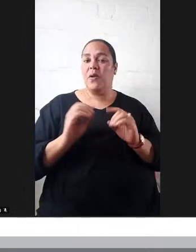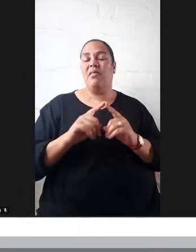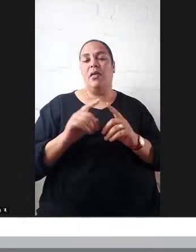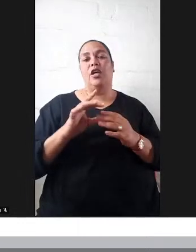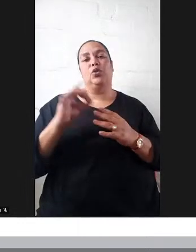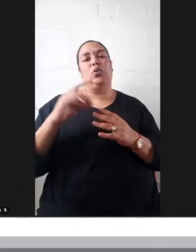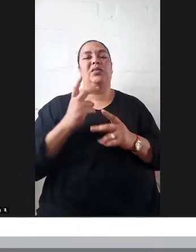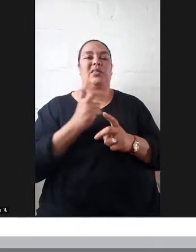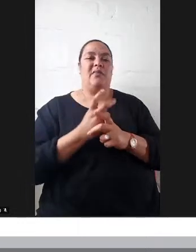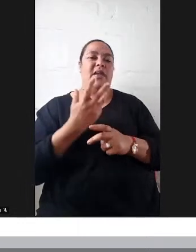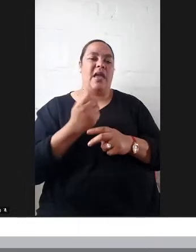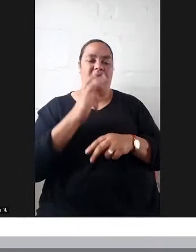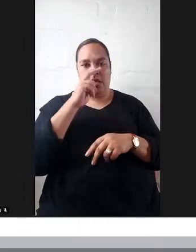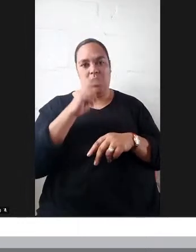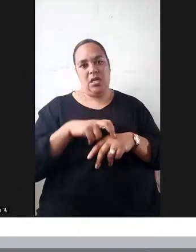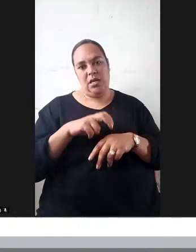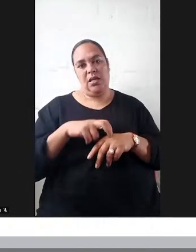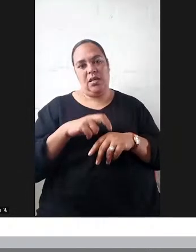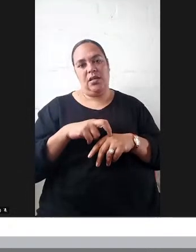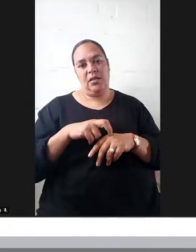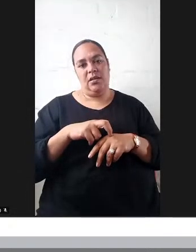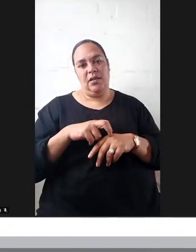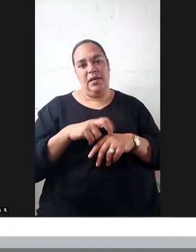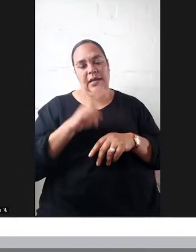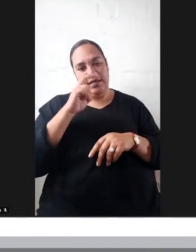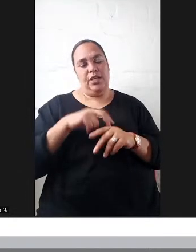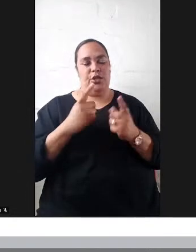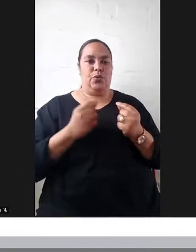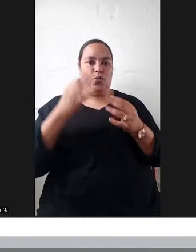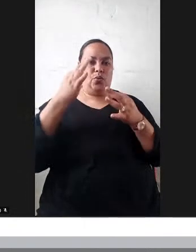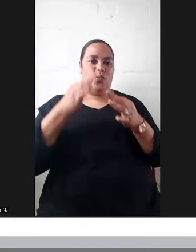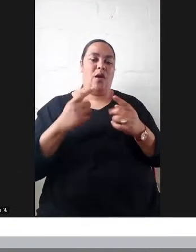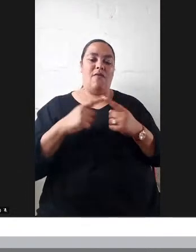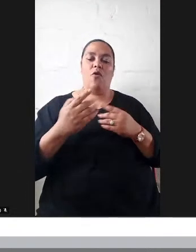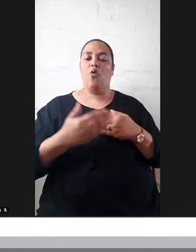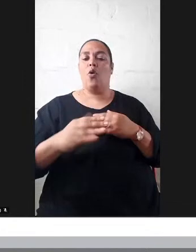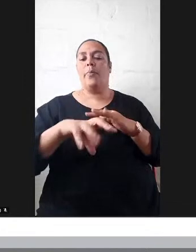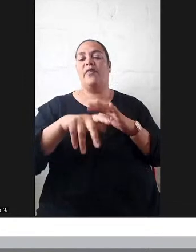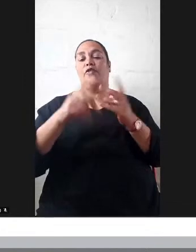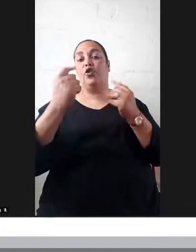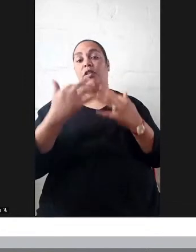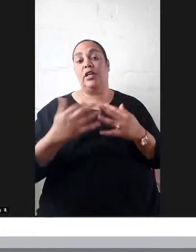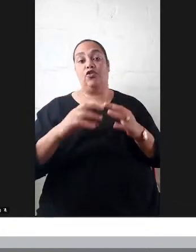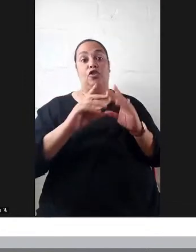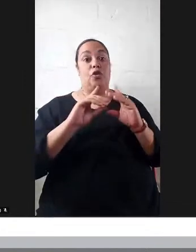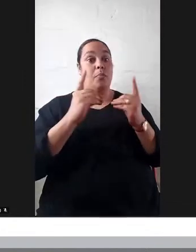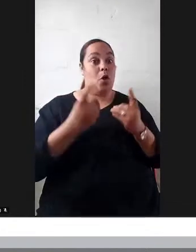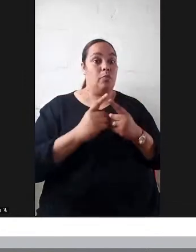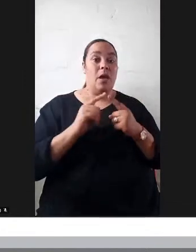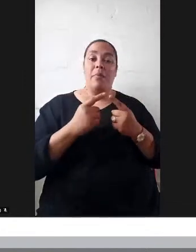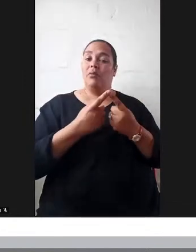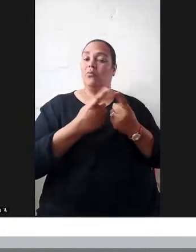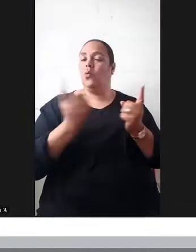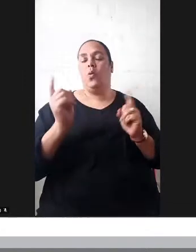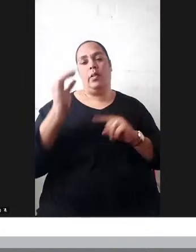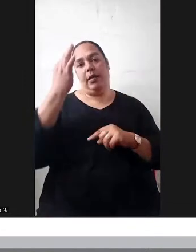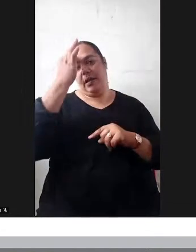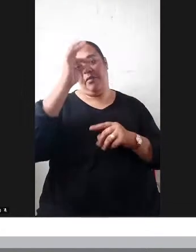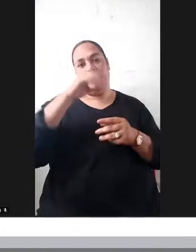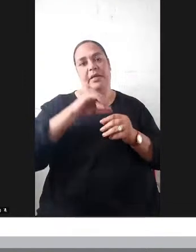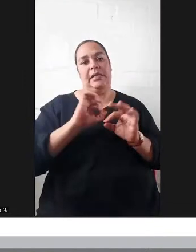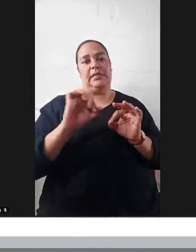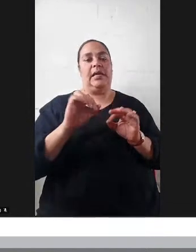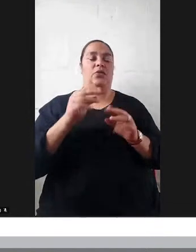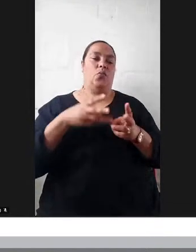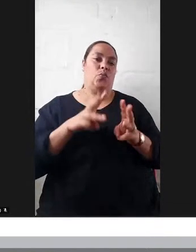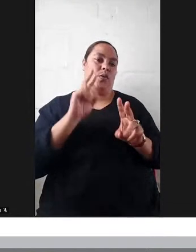need to be made for the, in the provincial treasury as a department, but right across government in this respect. From